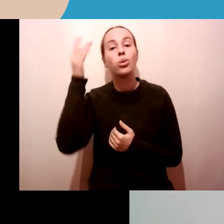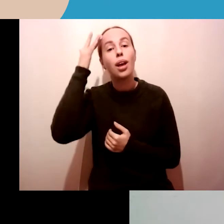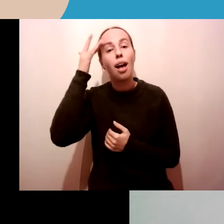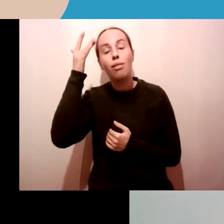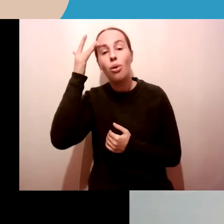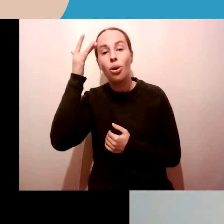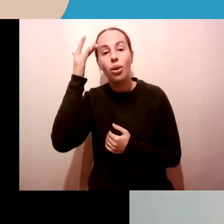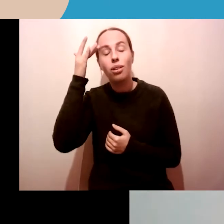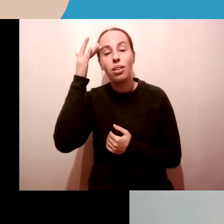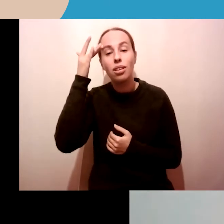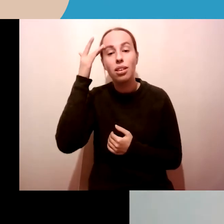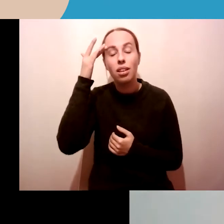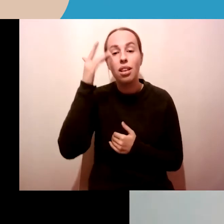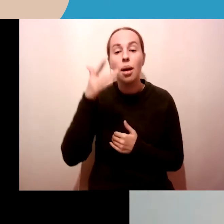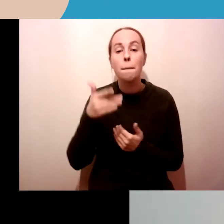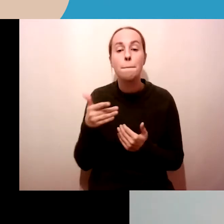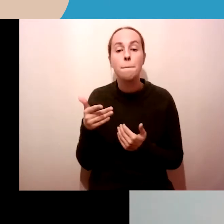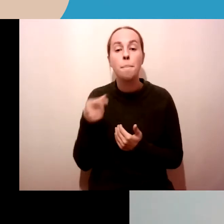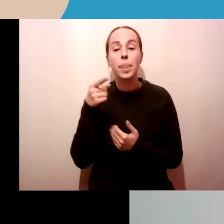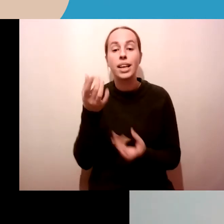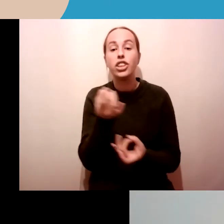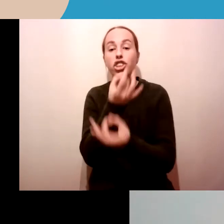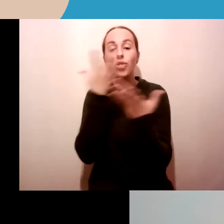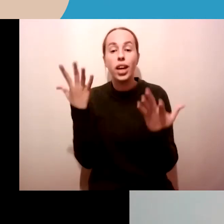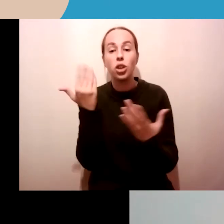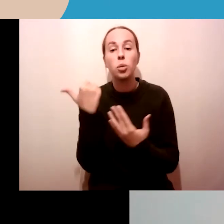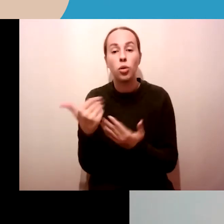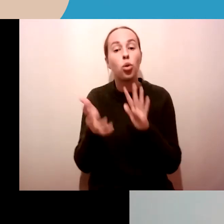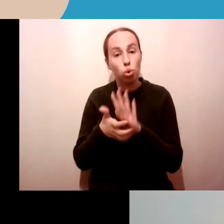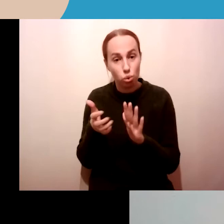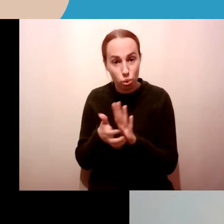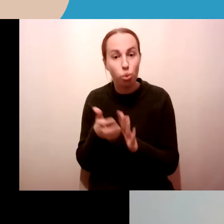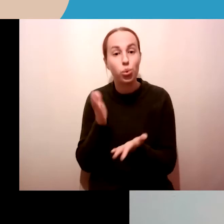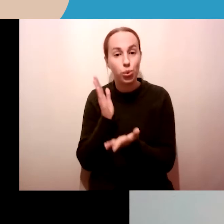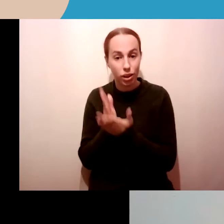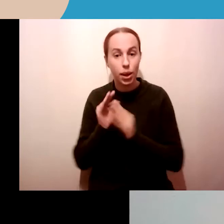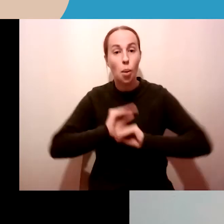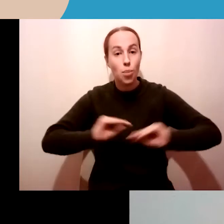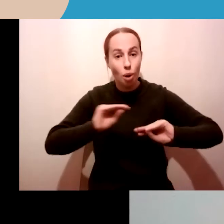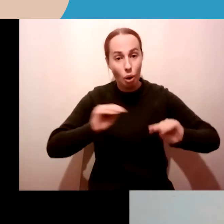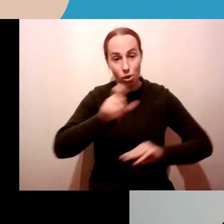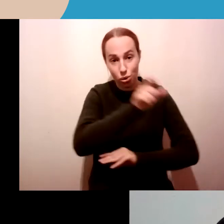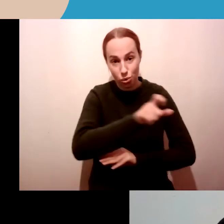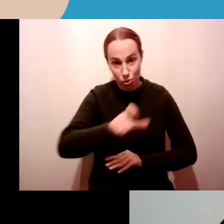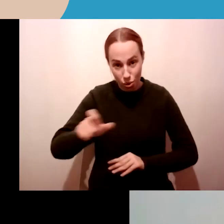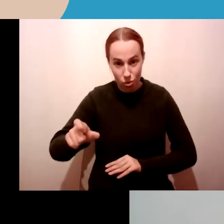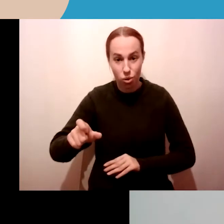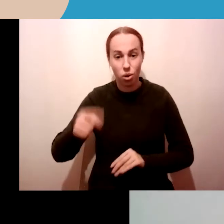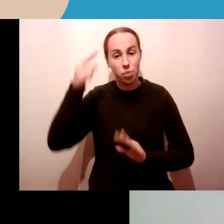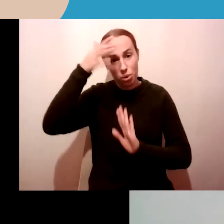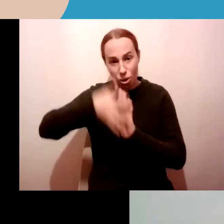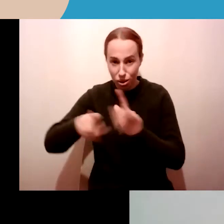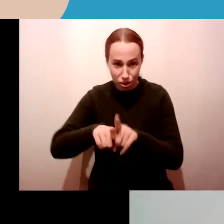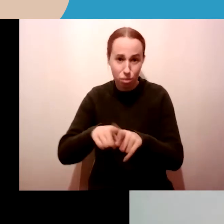which is not efficient assistance. What do you think? How could we help children in this